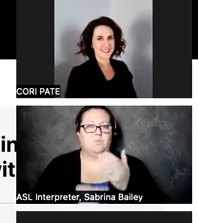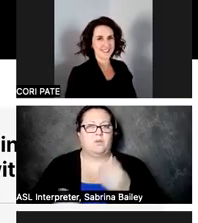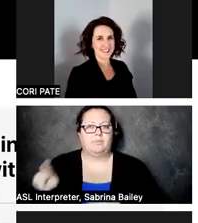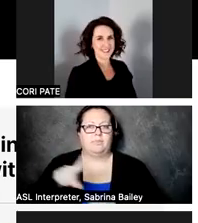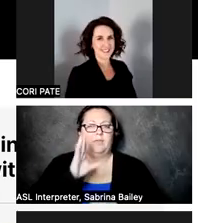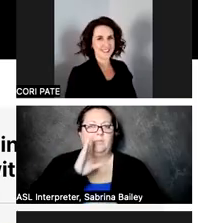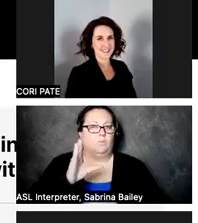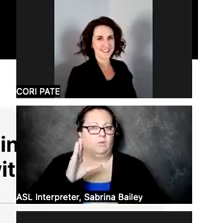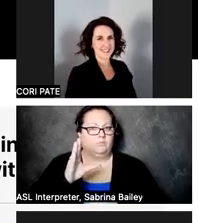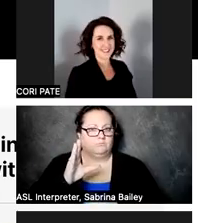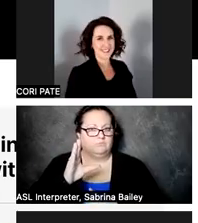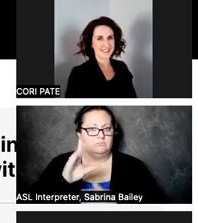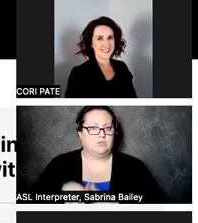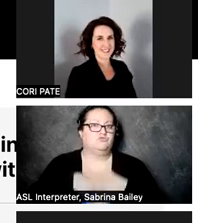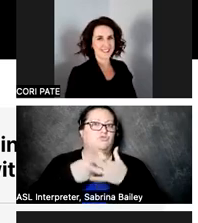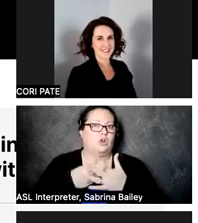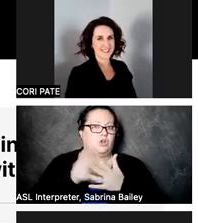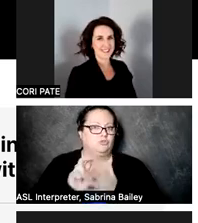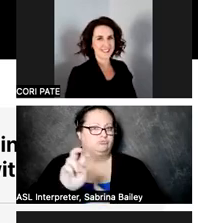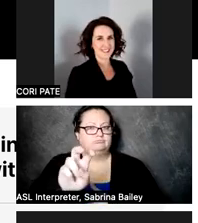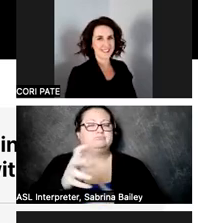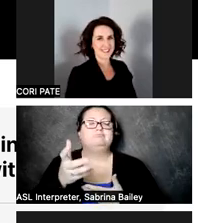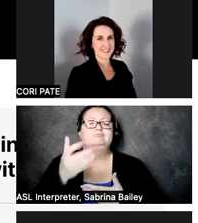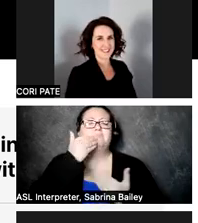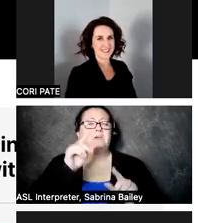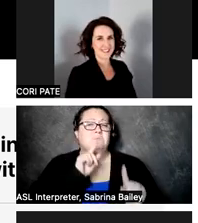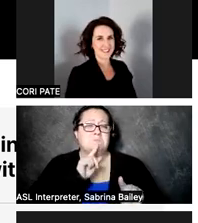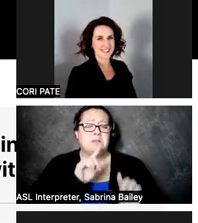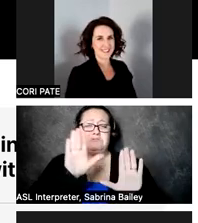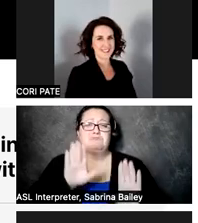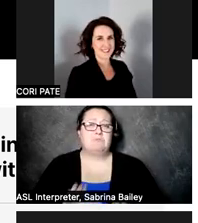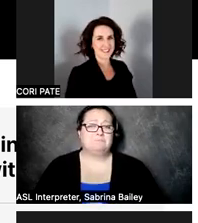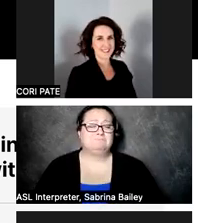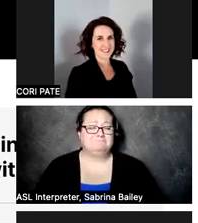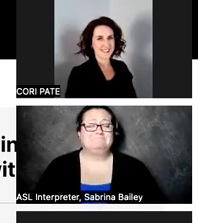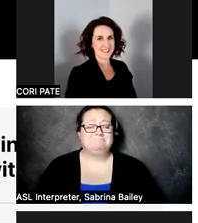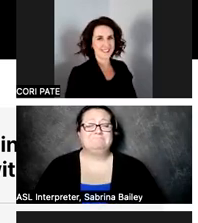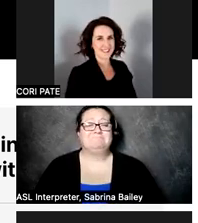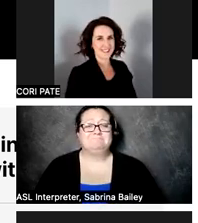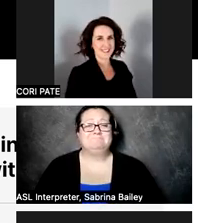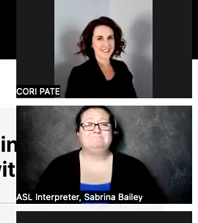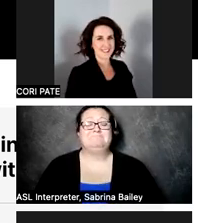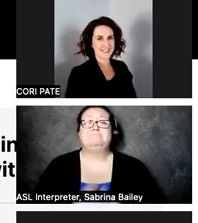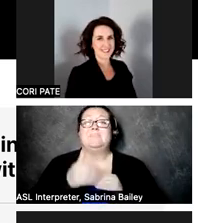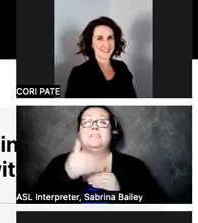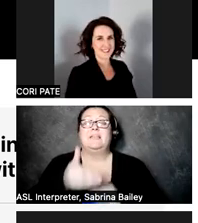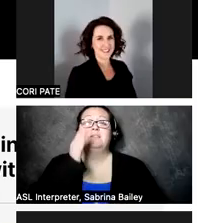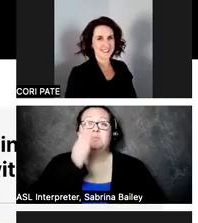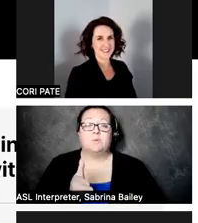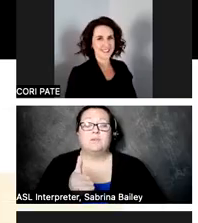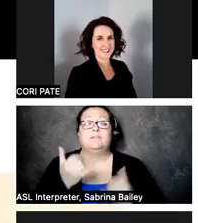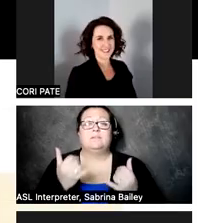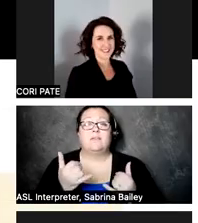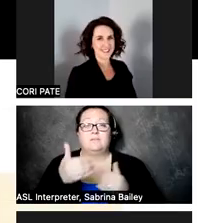into. Thank you all. Thank you all for your responses. I think these are all great. And next we're gonna, the next